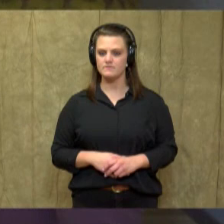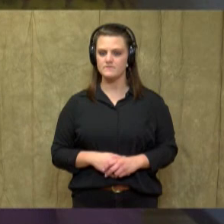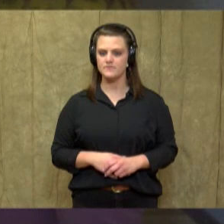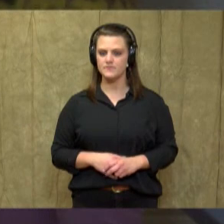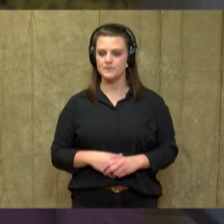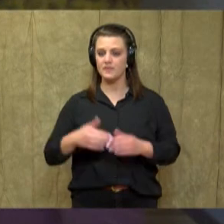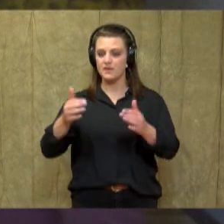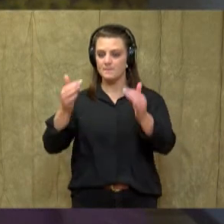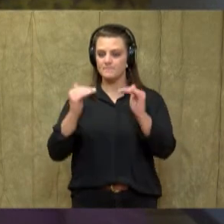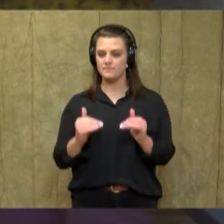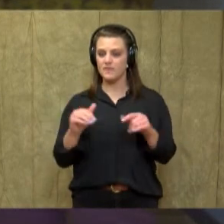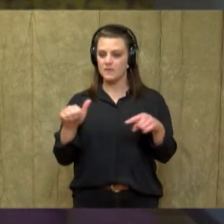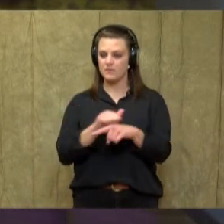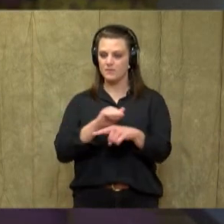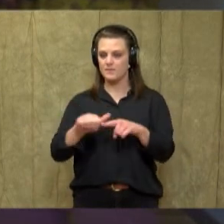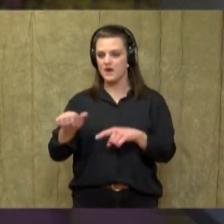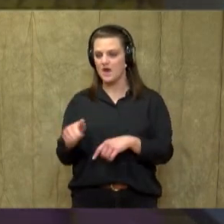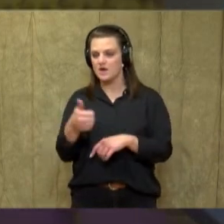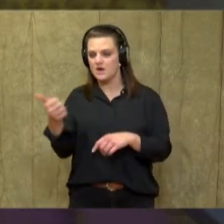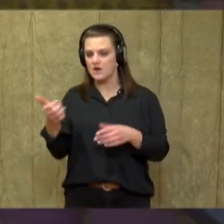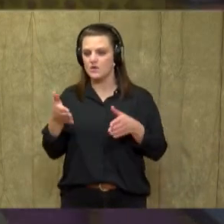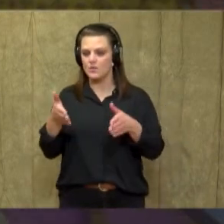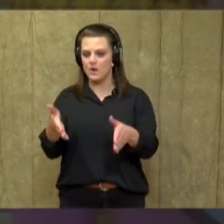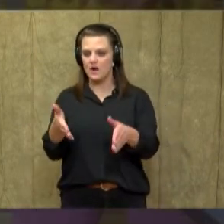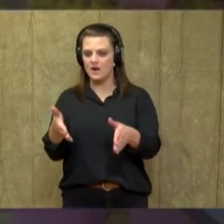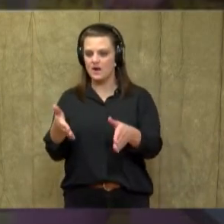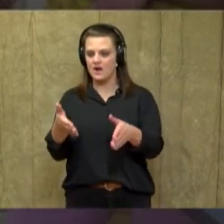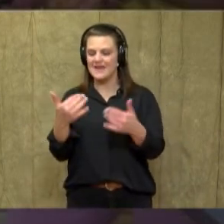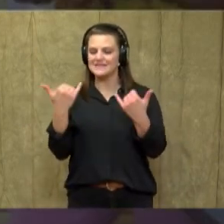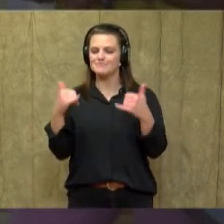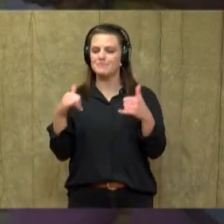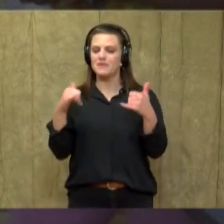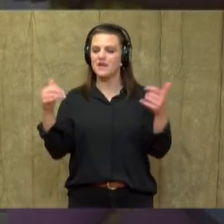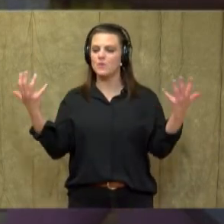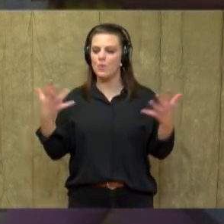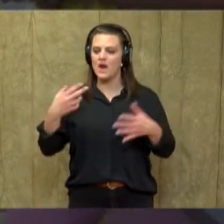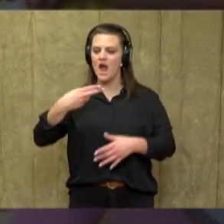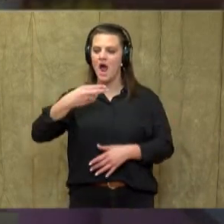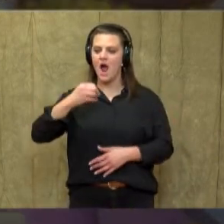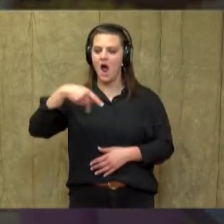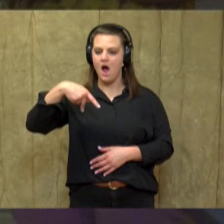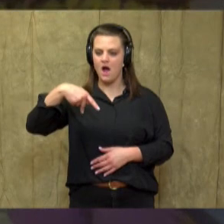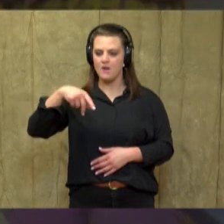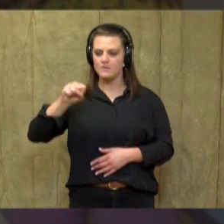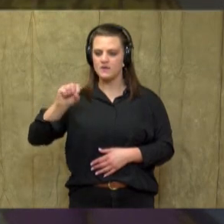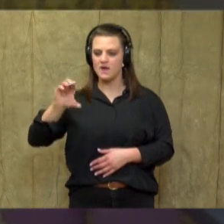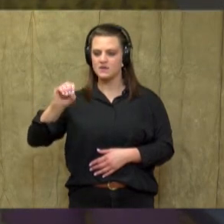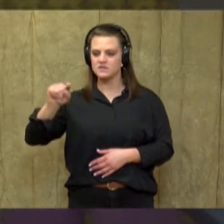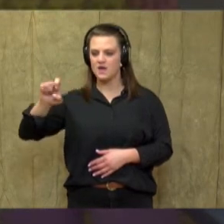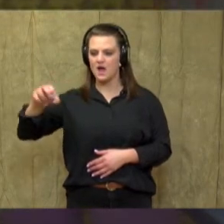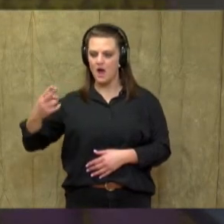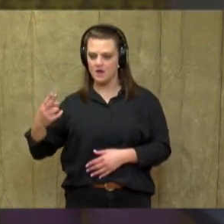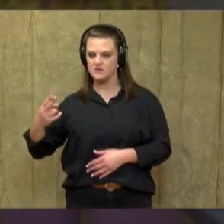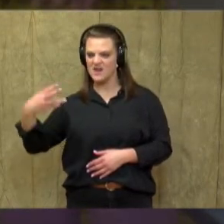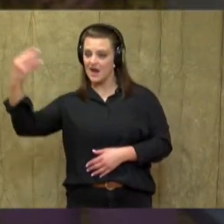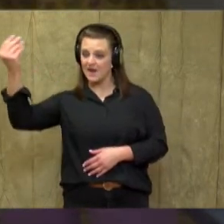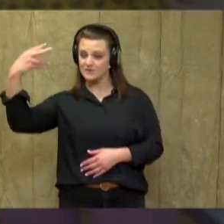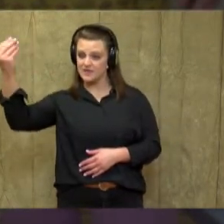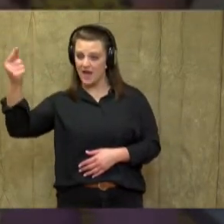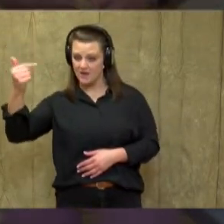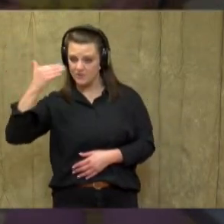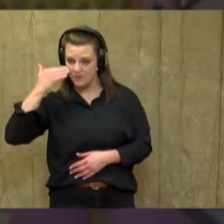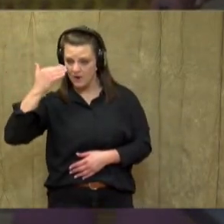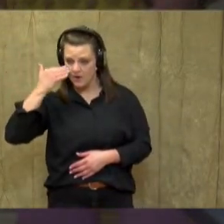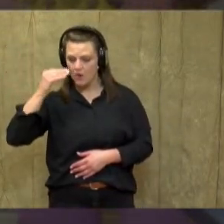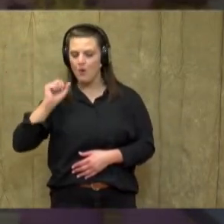could practice our fractions and decimals is playing a hopscotch game. You could go outside, or you could make a